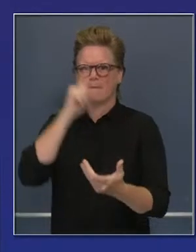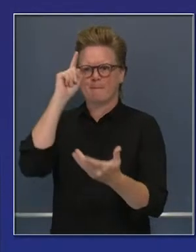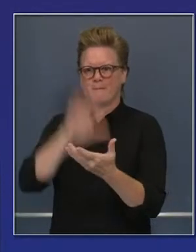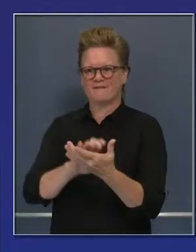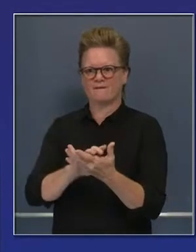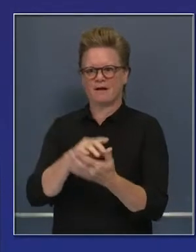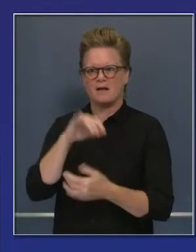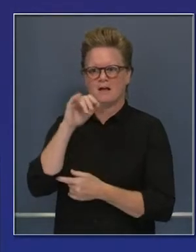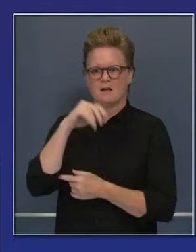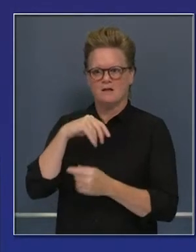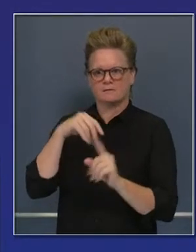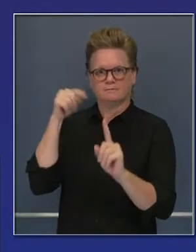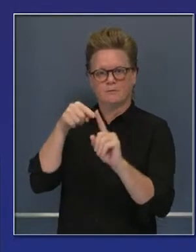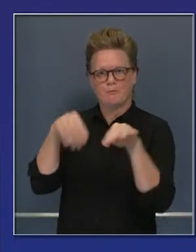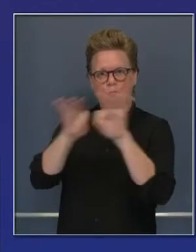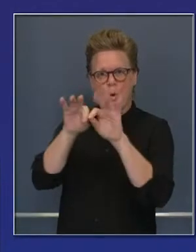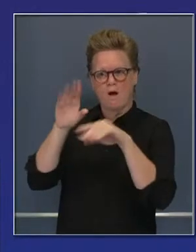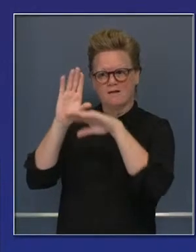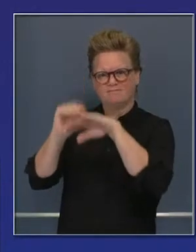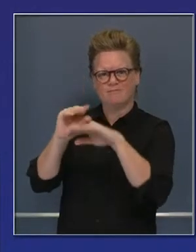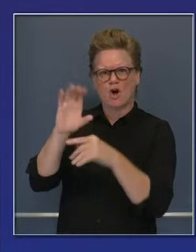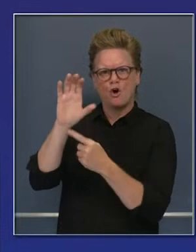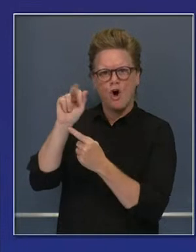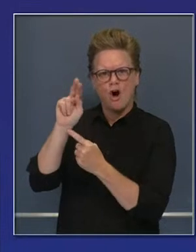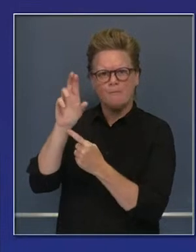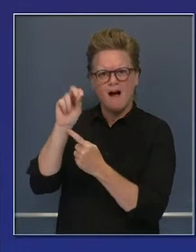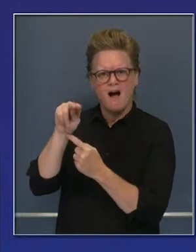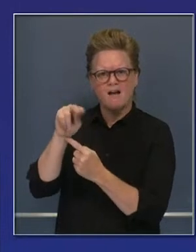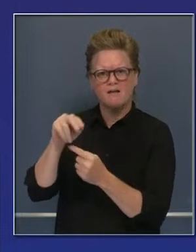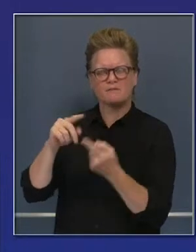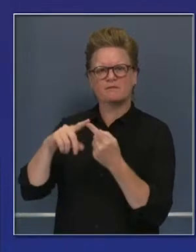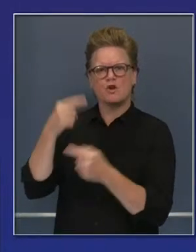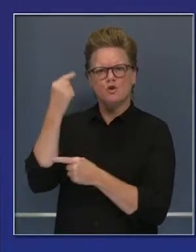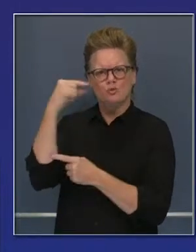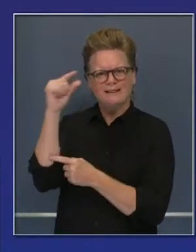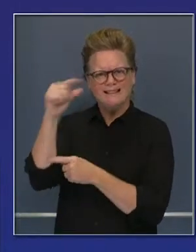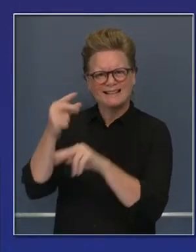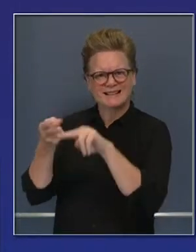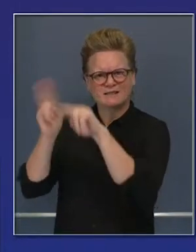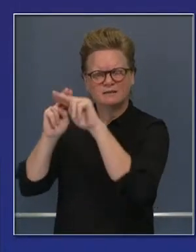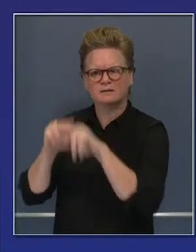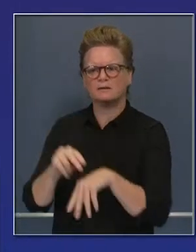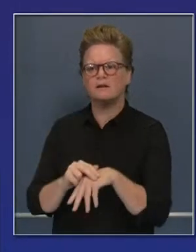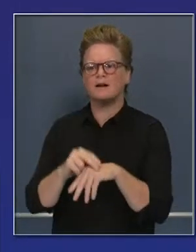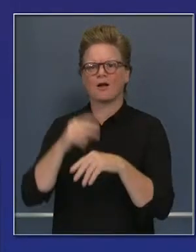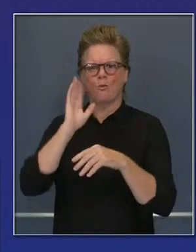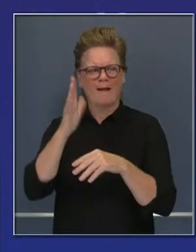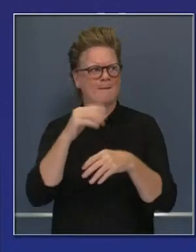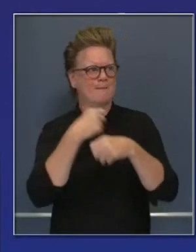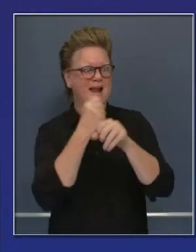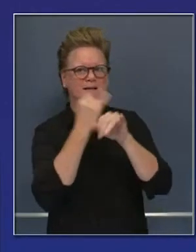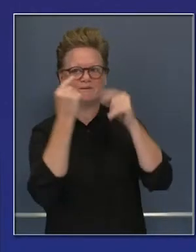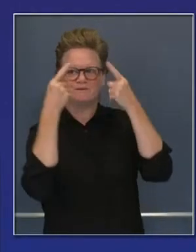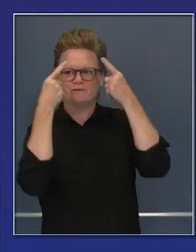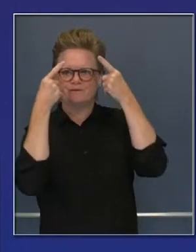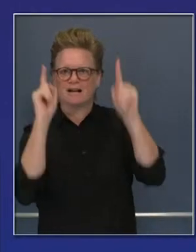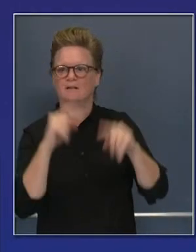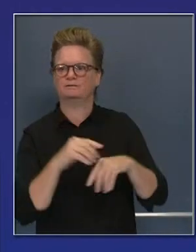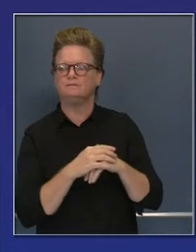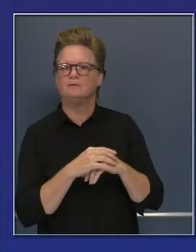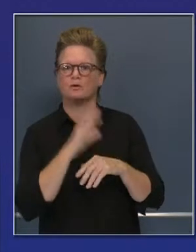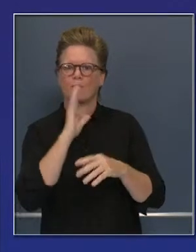those efforts, but we will be mindful in that transition of making sure we do it effectively and reliably and